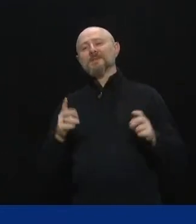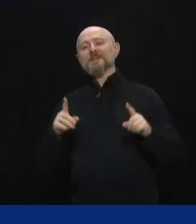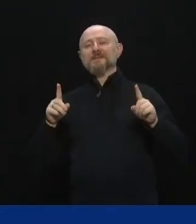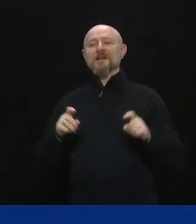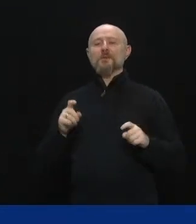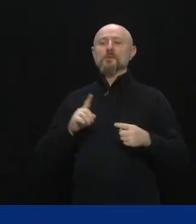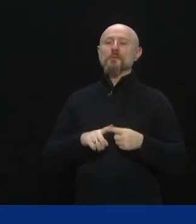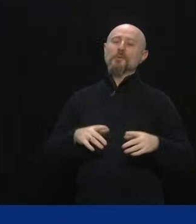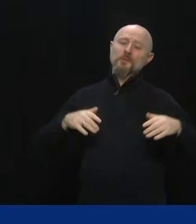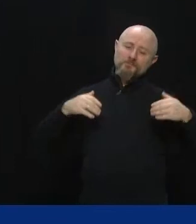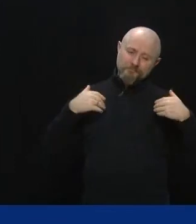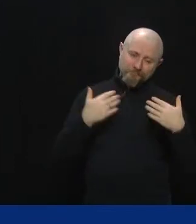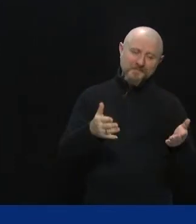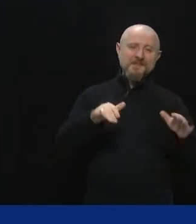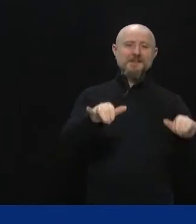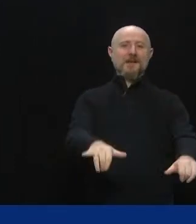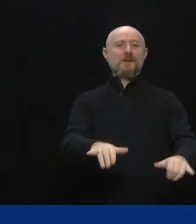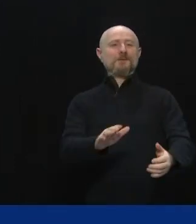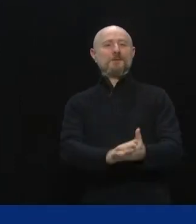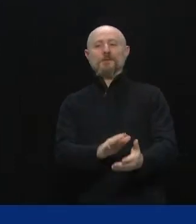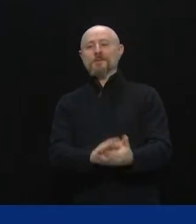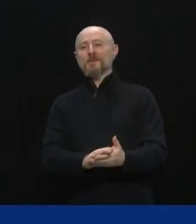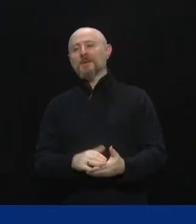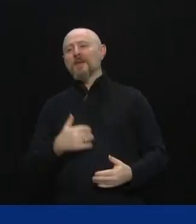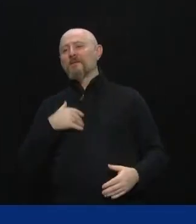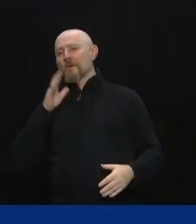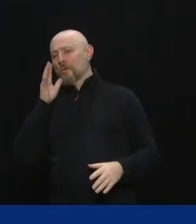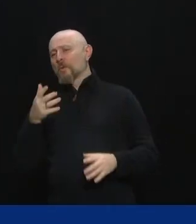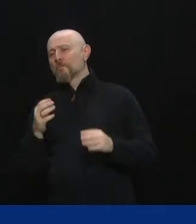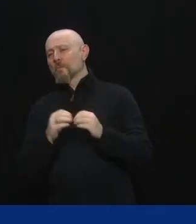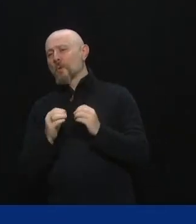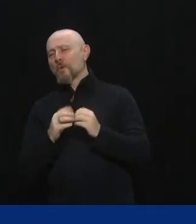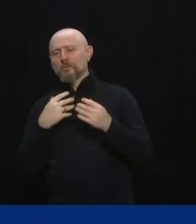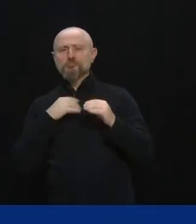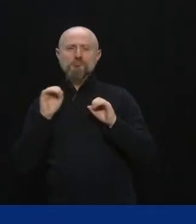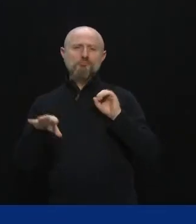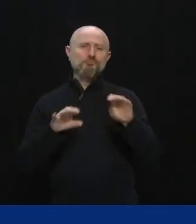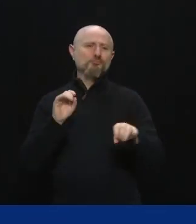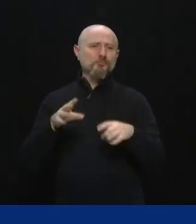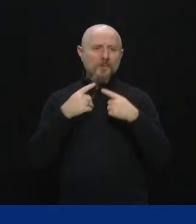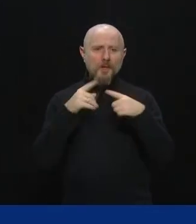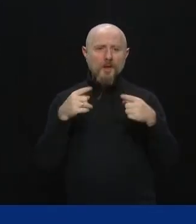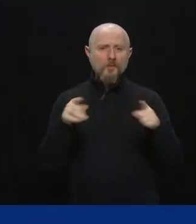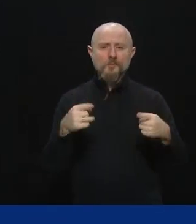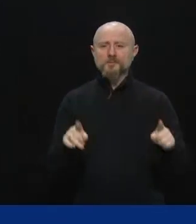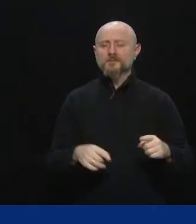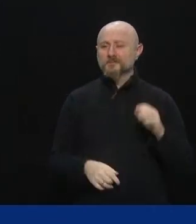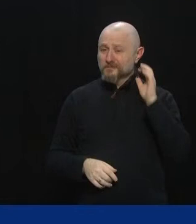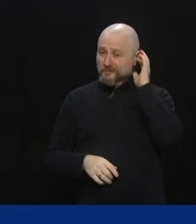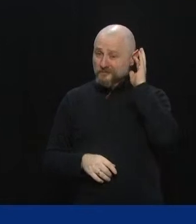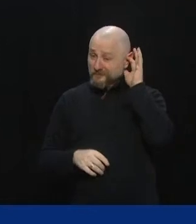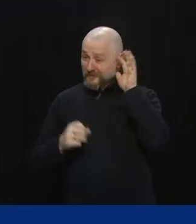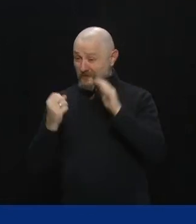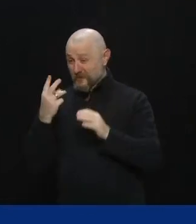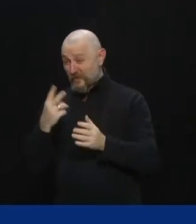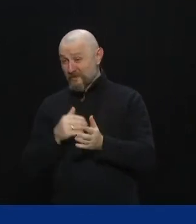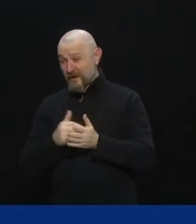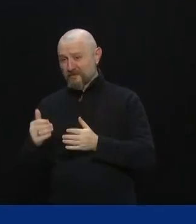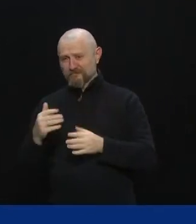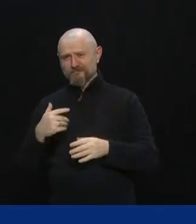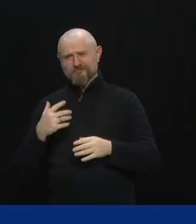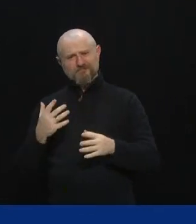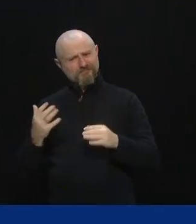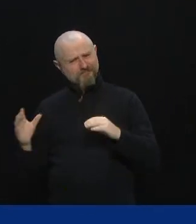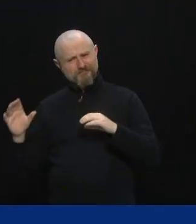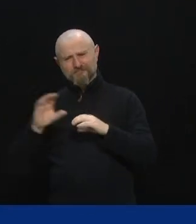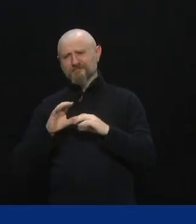more are on the way. So we'll keep announcing how many of those are coming. We've ordered more. 12 million have arrived. We're receiving 3 to 5 million tests